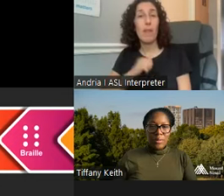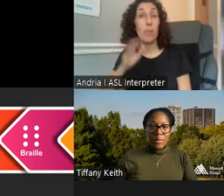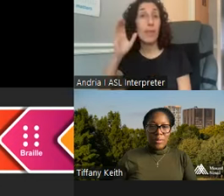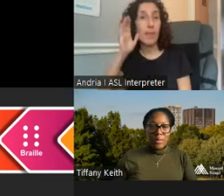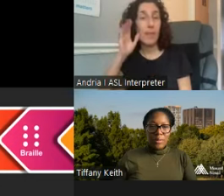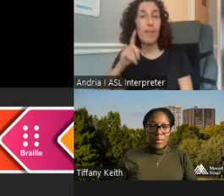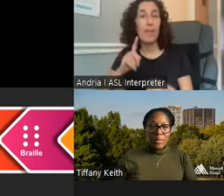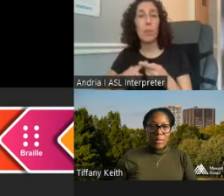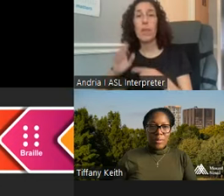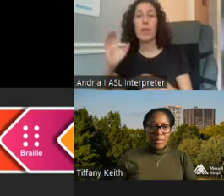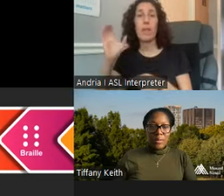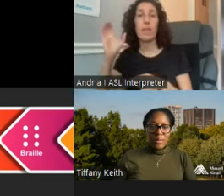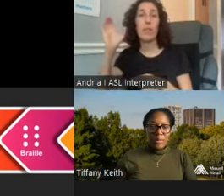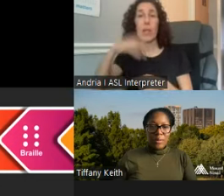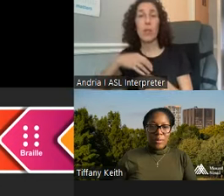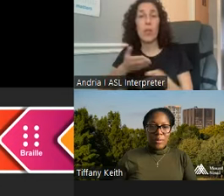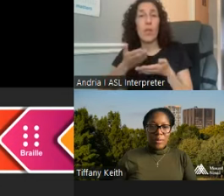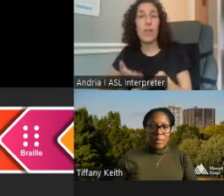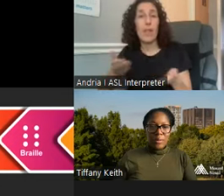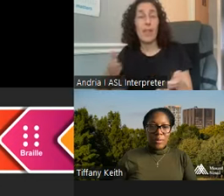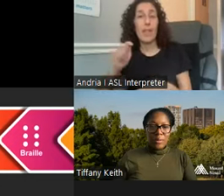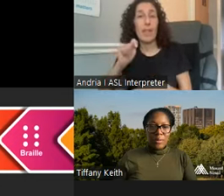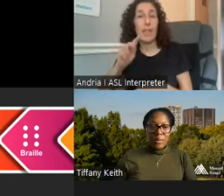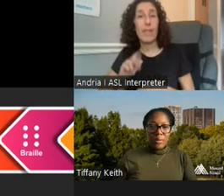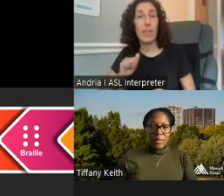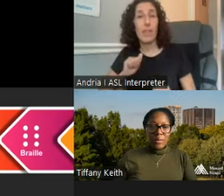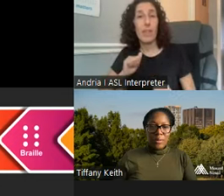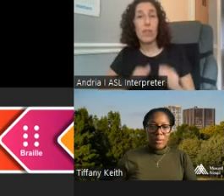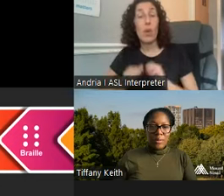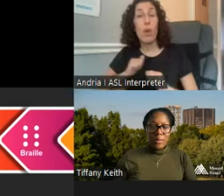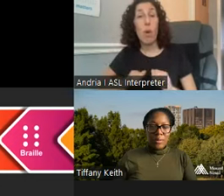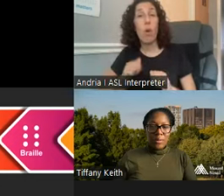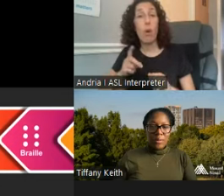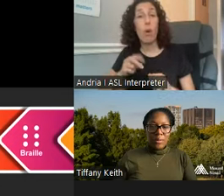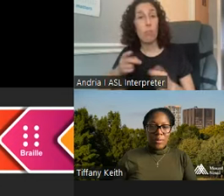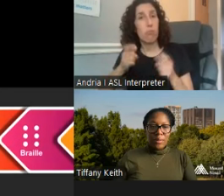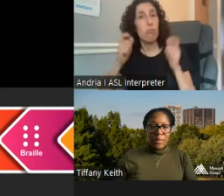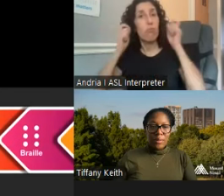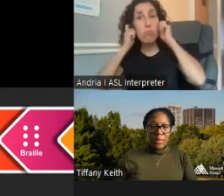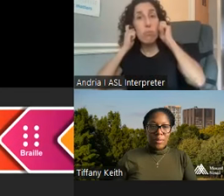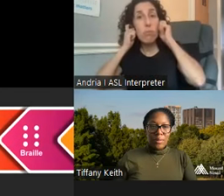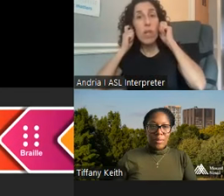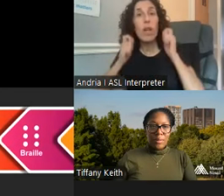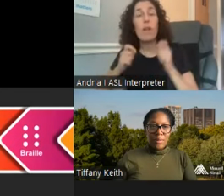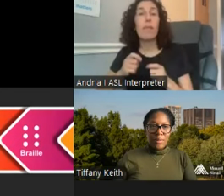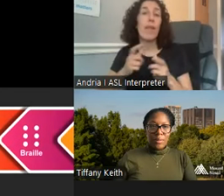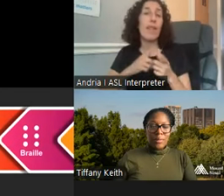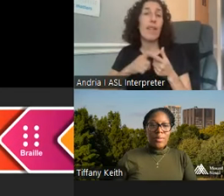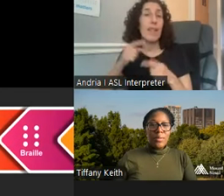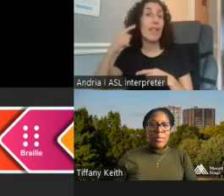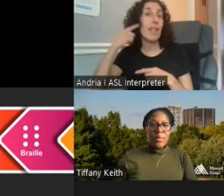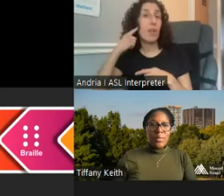without having to be right in front of the TV. So it definitely helped him out. Next slide.